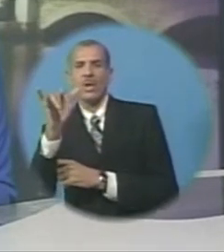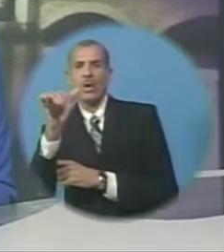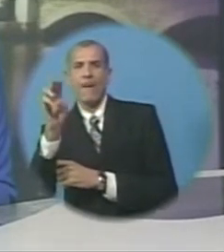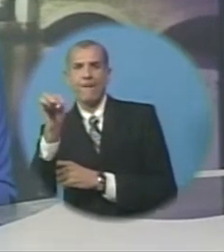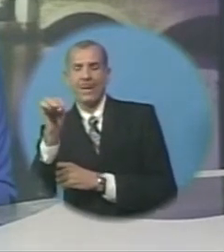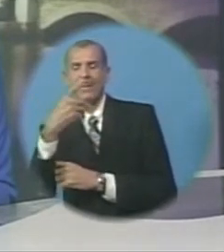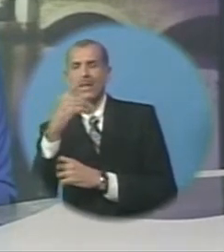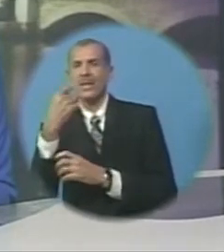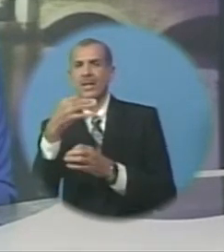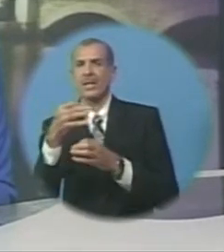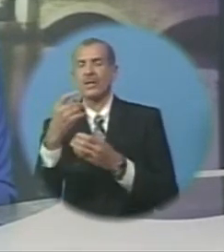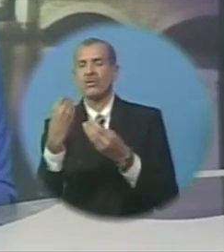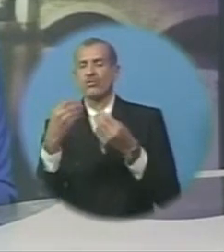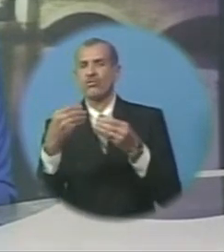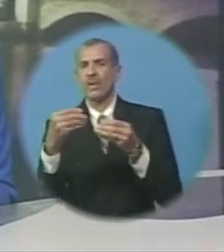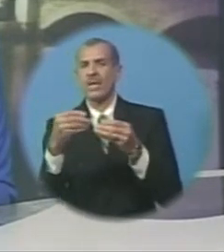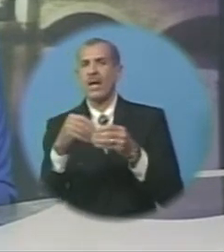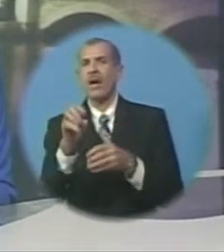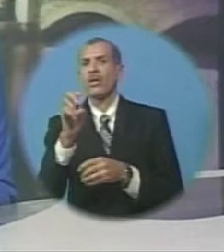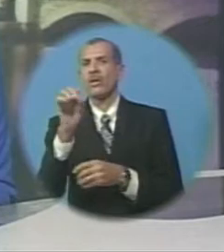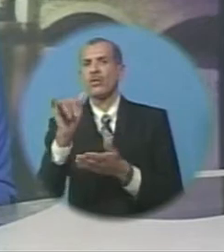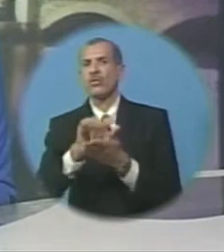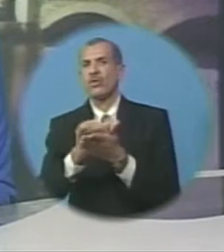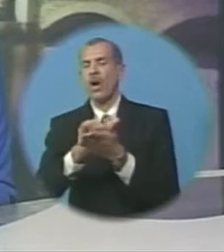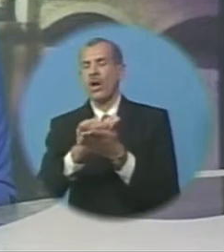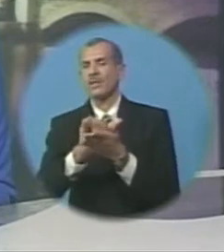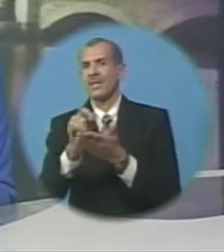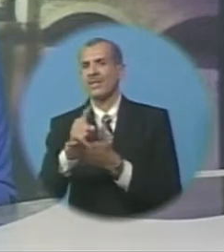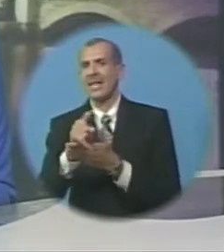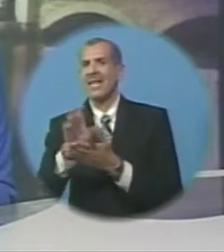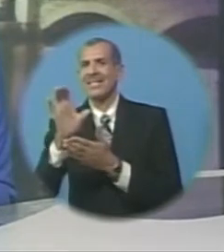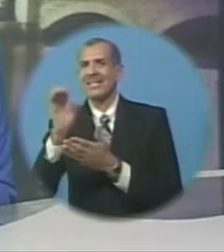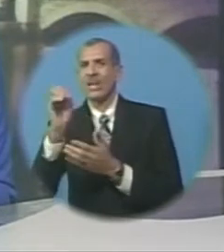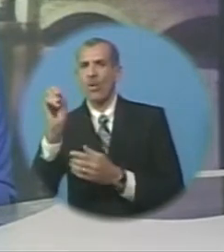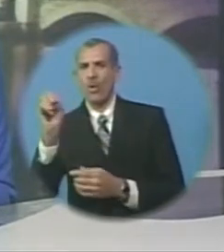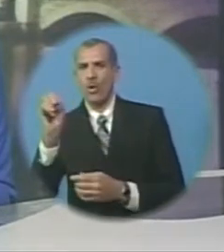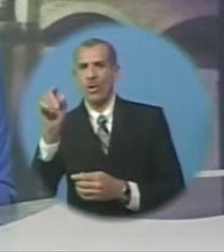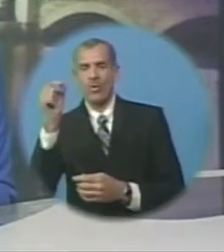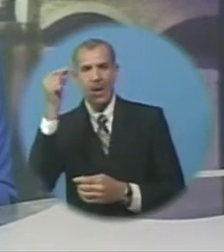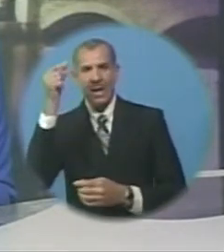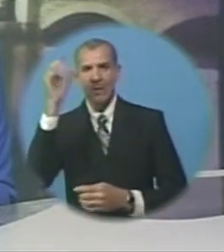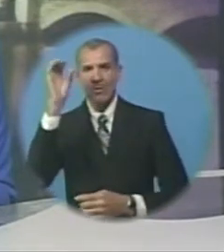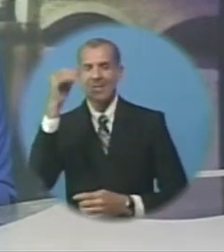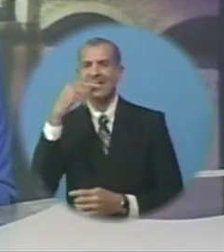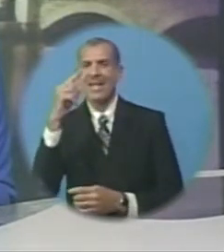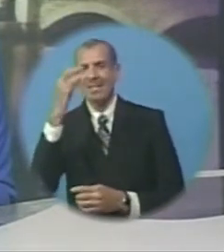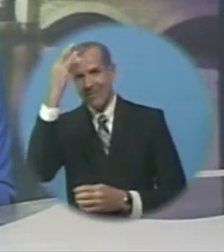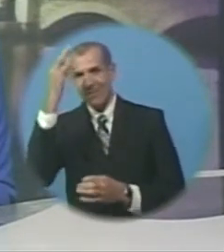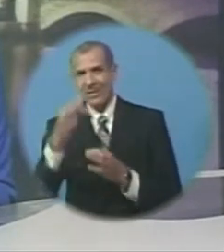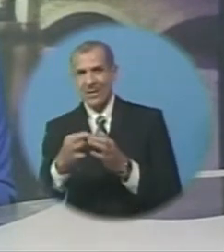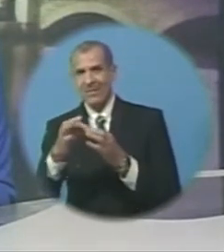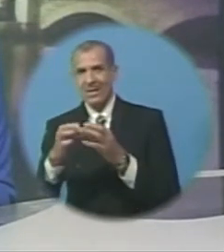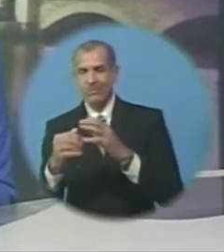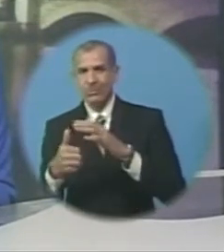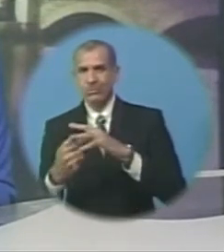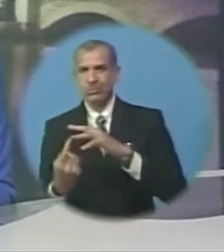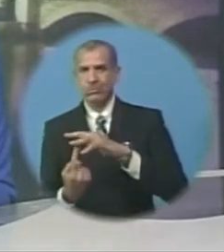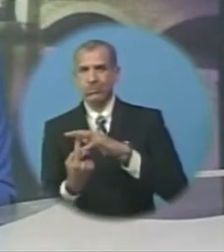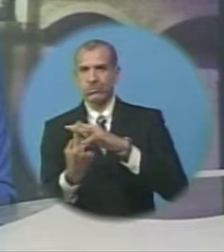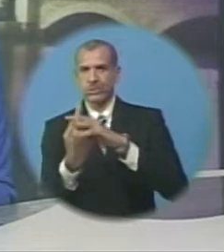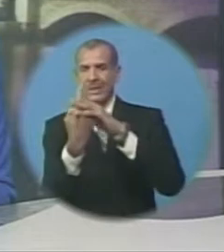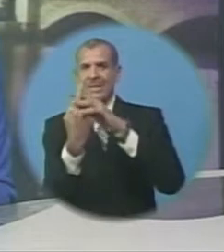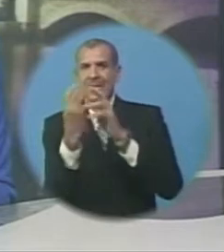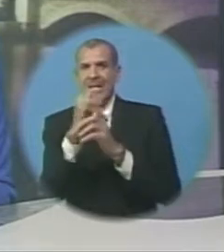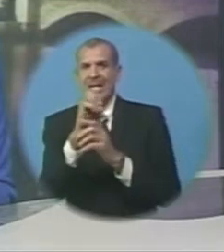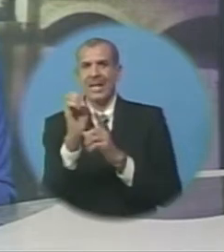trading on the New York Stock Exchange. The CEO, Greg Creed, says he he has faith in emerging economies. And according